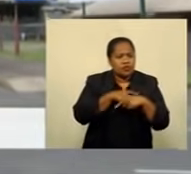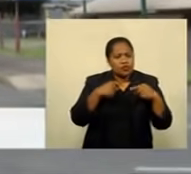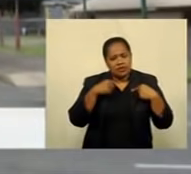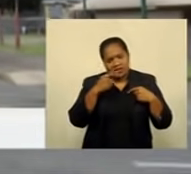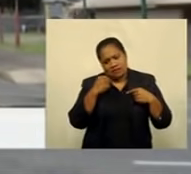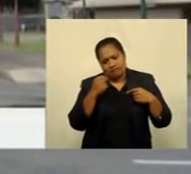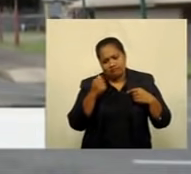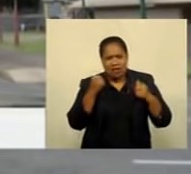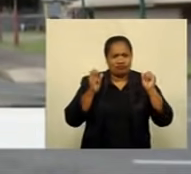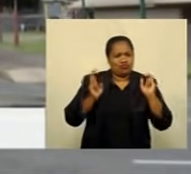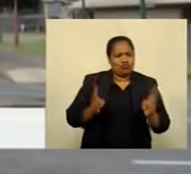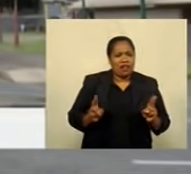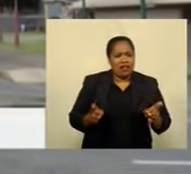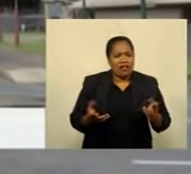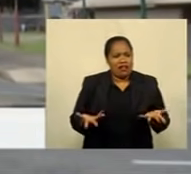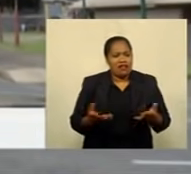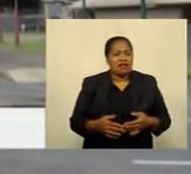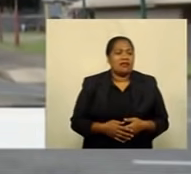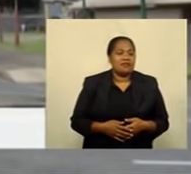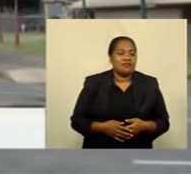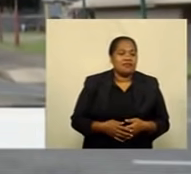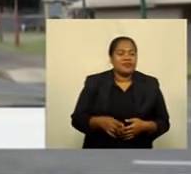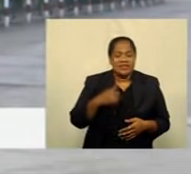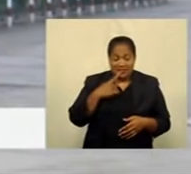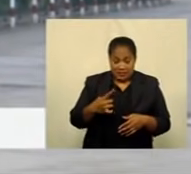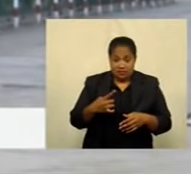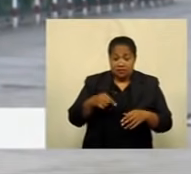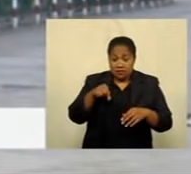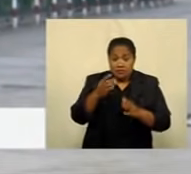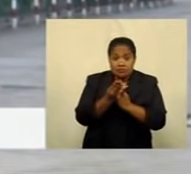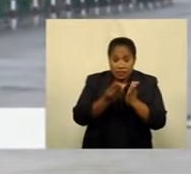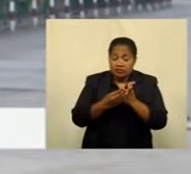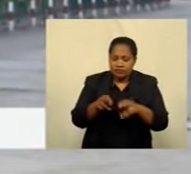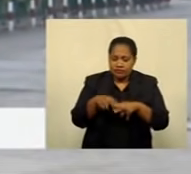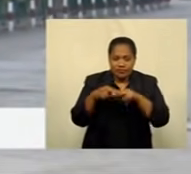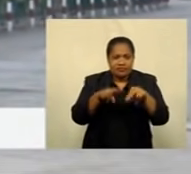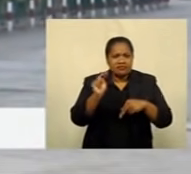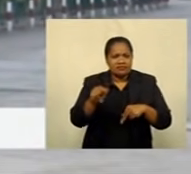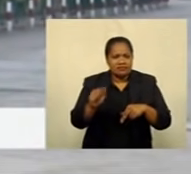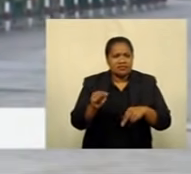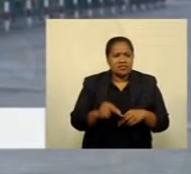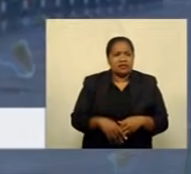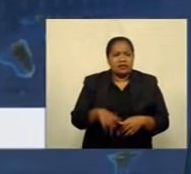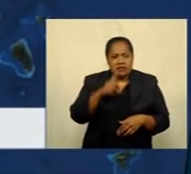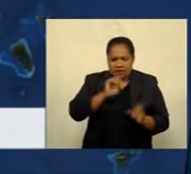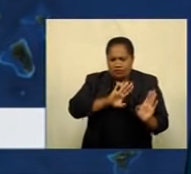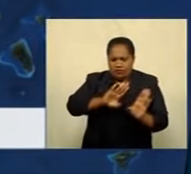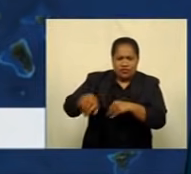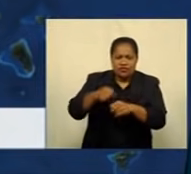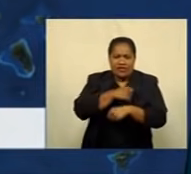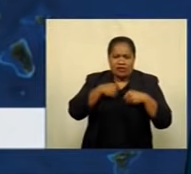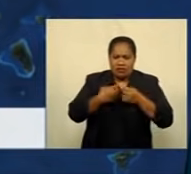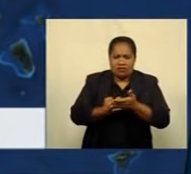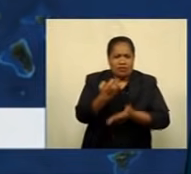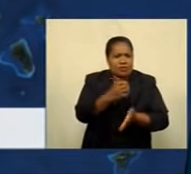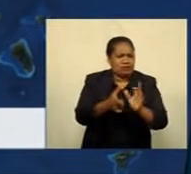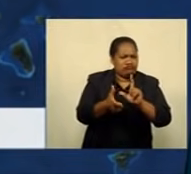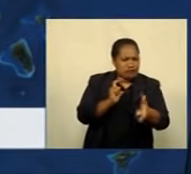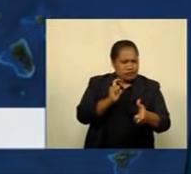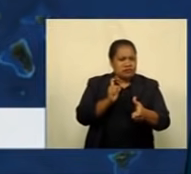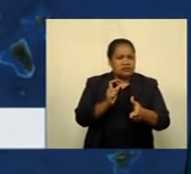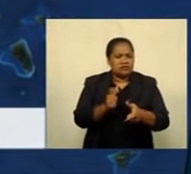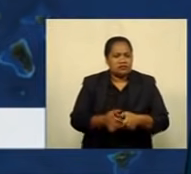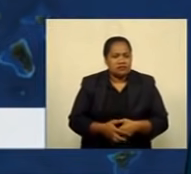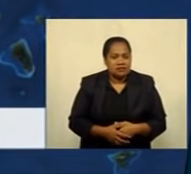normal. Ali believes this budget is what Fiji needed to avoid what could be our worst economic crisis. It has assisted the